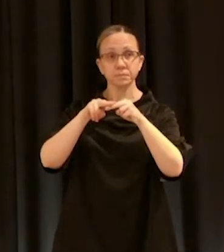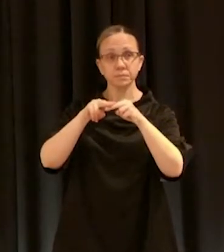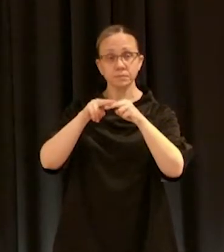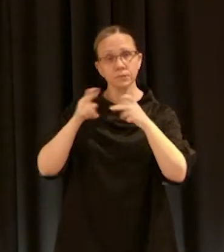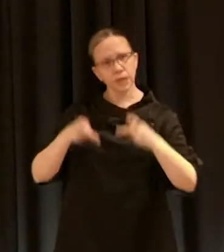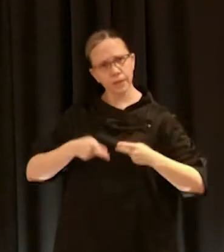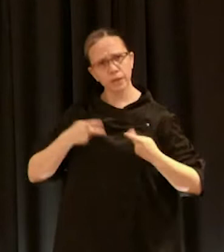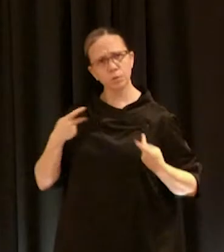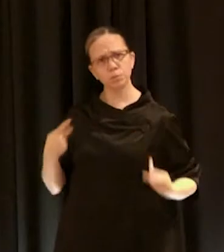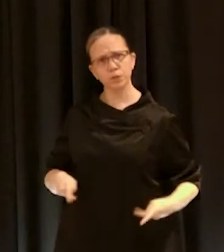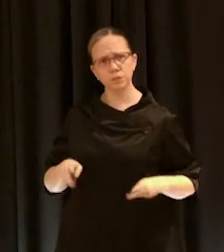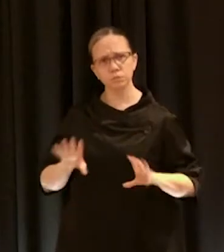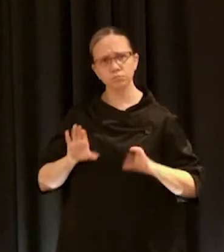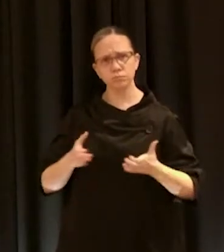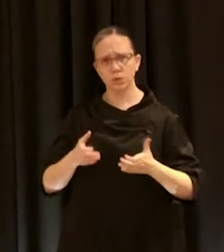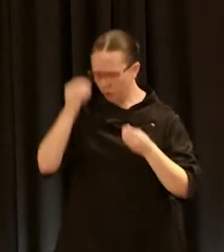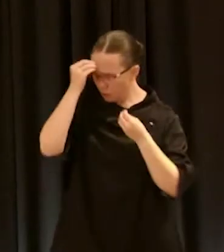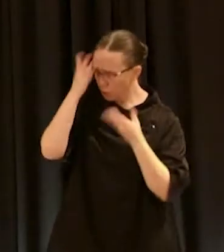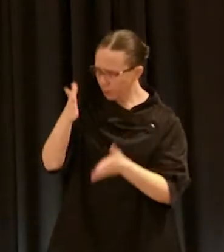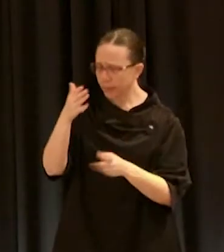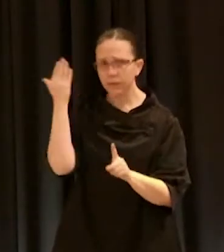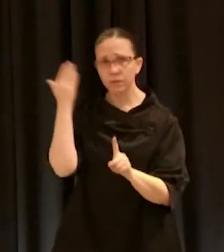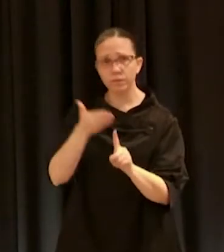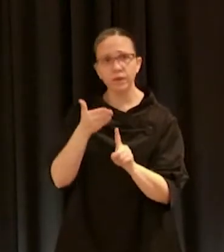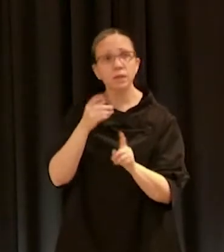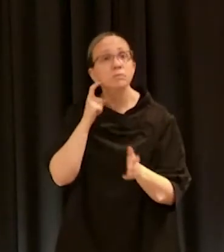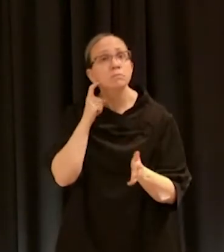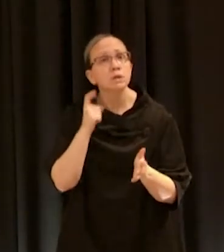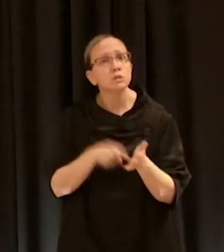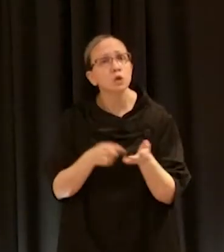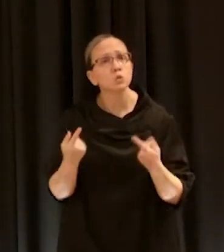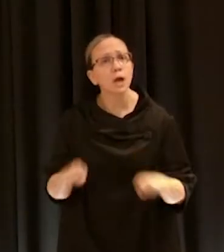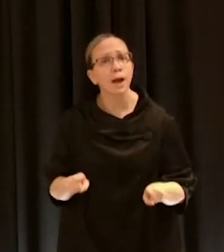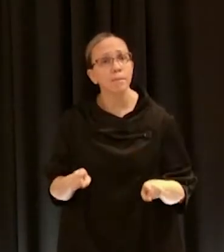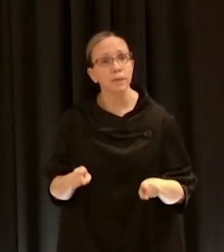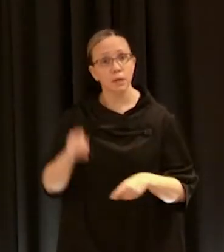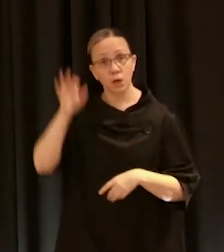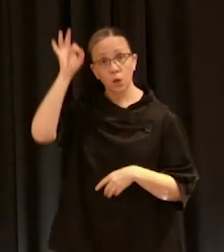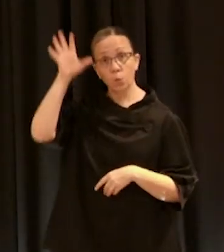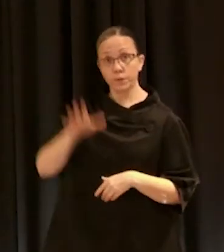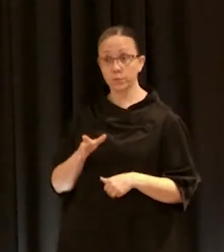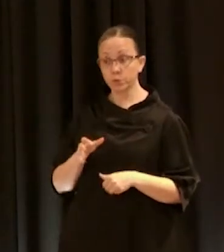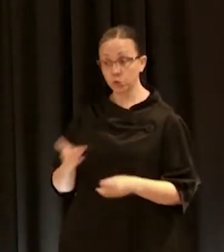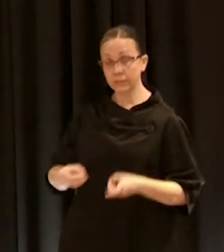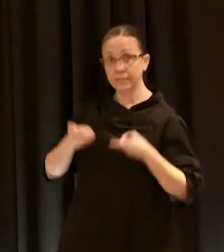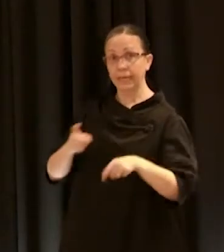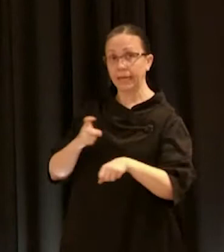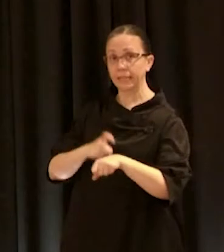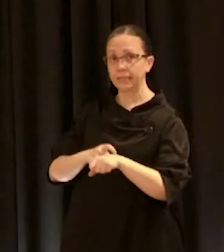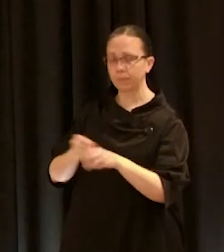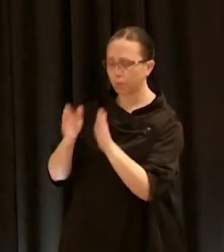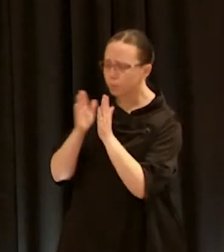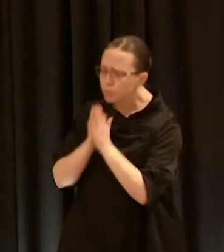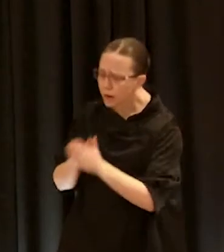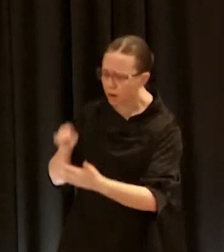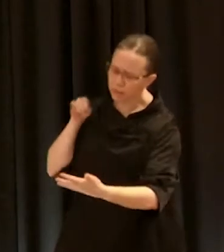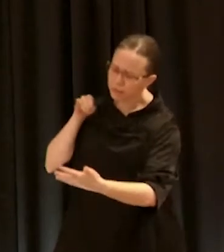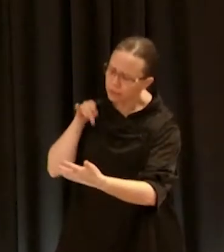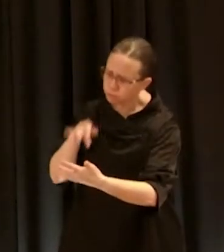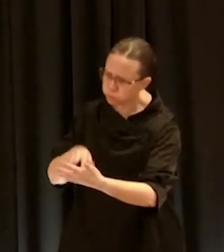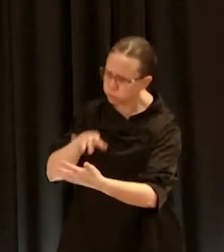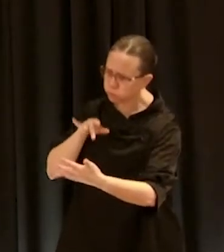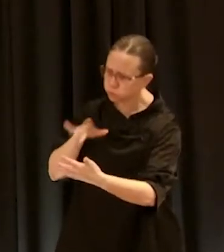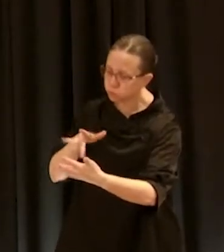of the priests were obedient to the faith. Now notice what happened. When the preachers devoted more time to prayer and study,